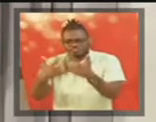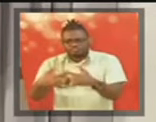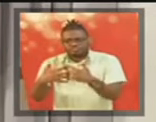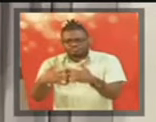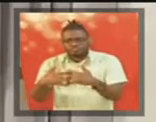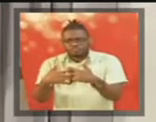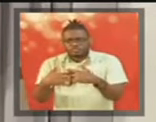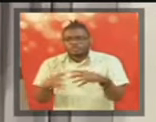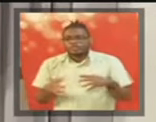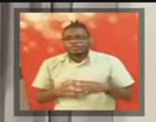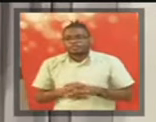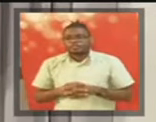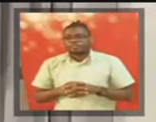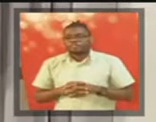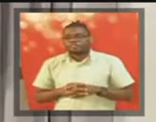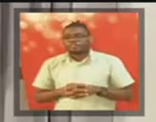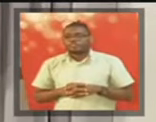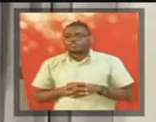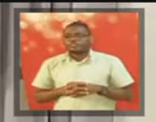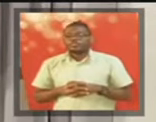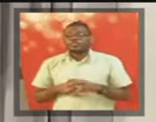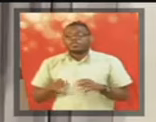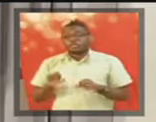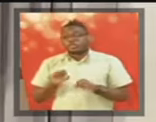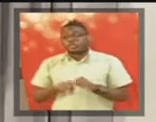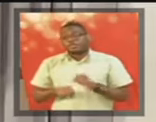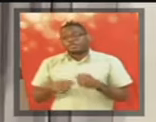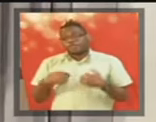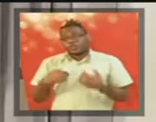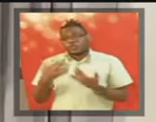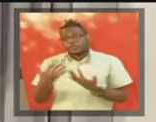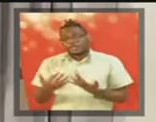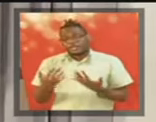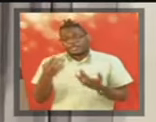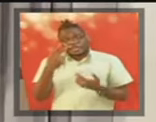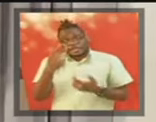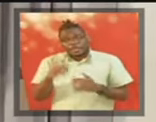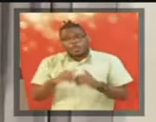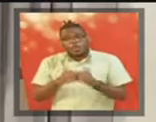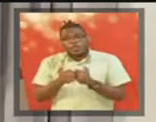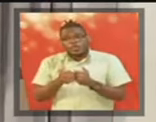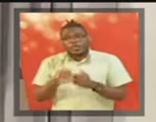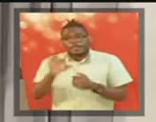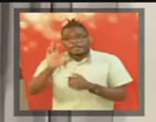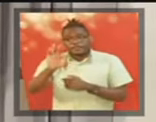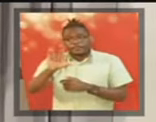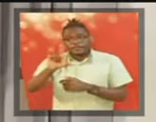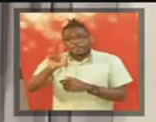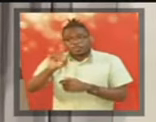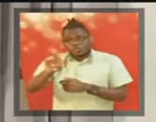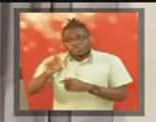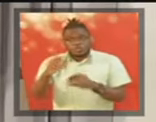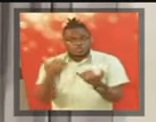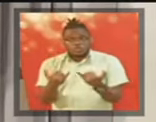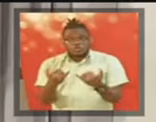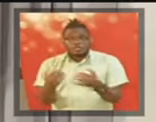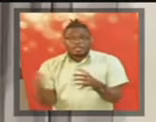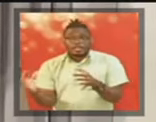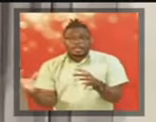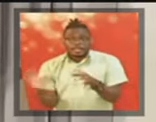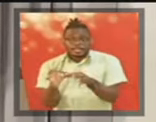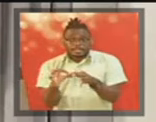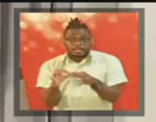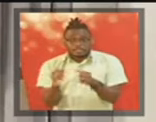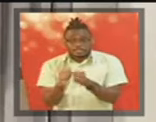subject to change. We have to see how the influenza behaves as it interacts with COVID-19. and then we will, of course, adjust